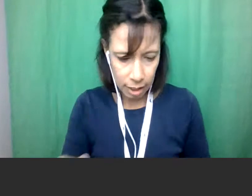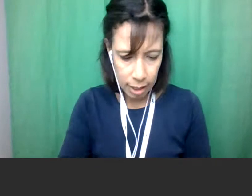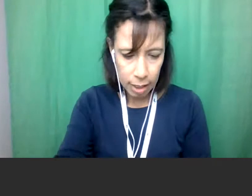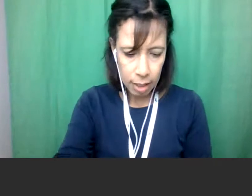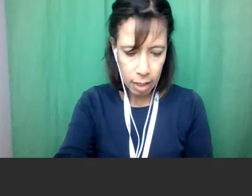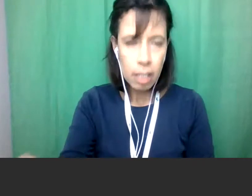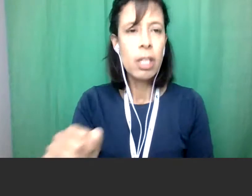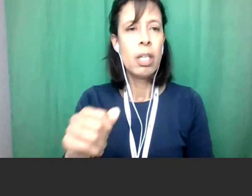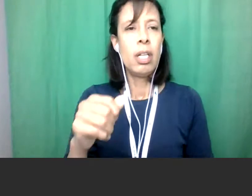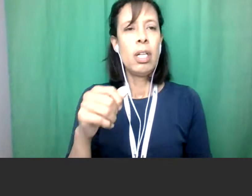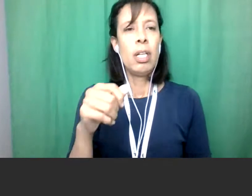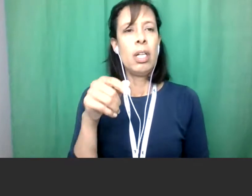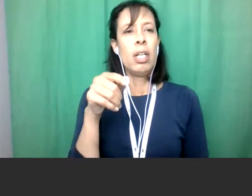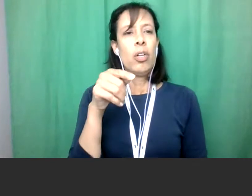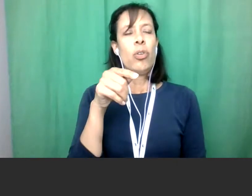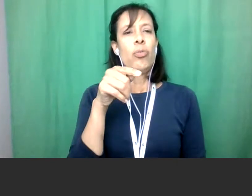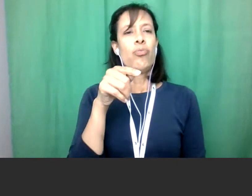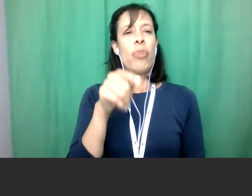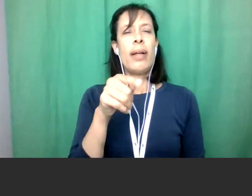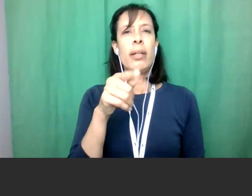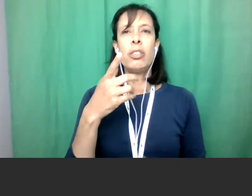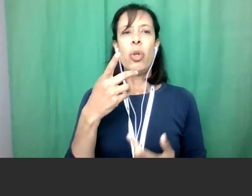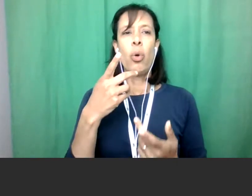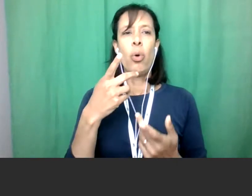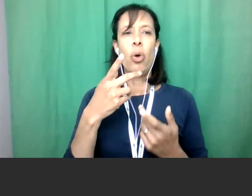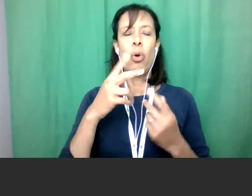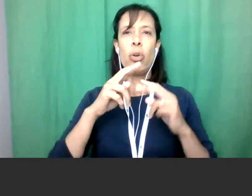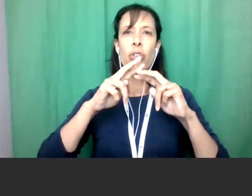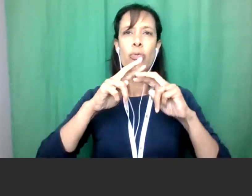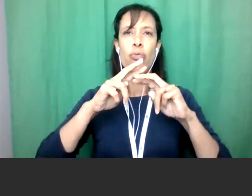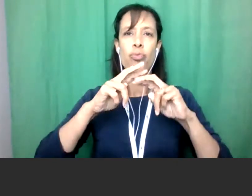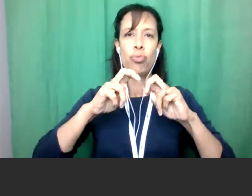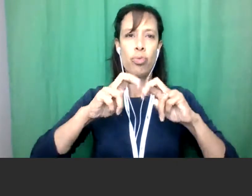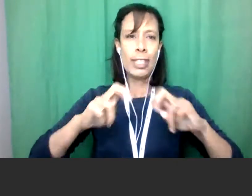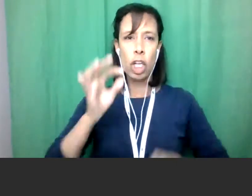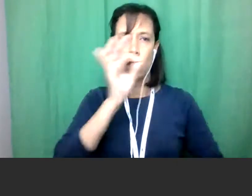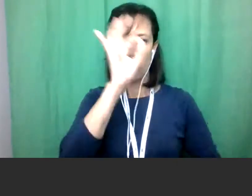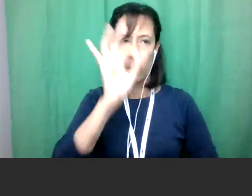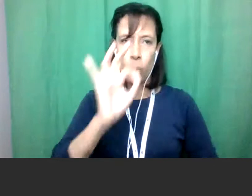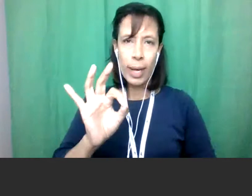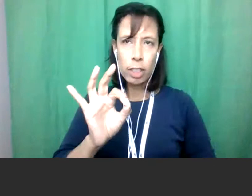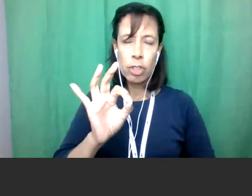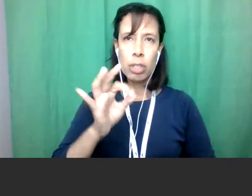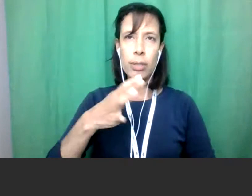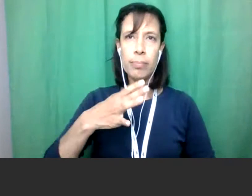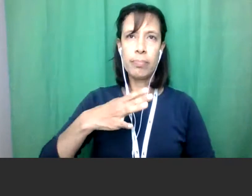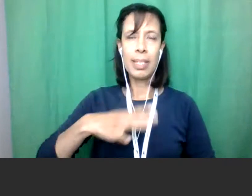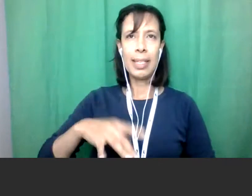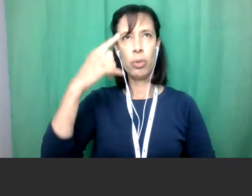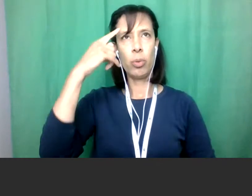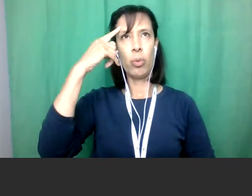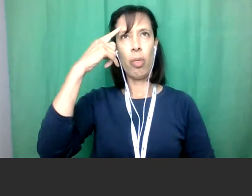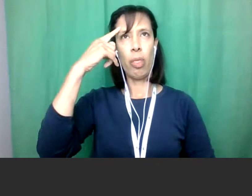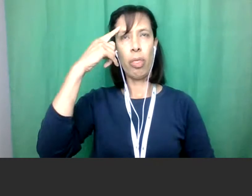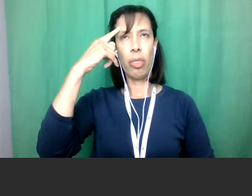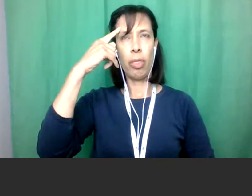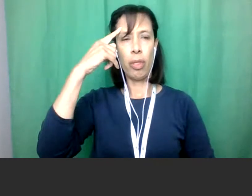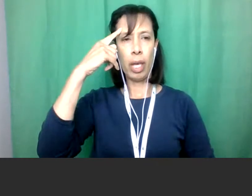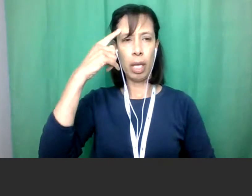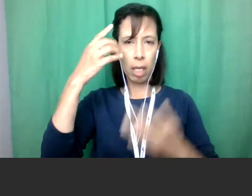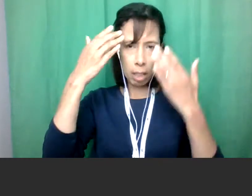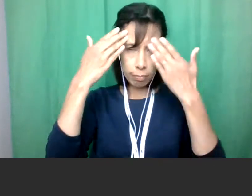laterally about your question. It's an obstacle. You're absolutely right. So getting into the workplace in a practical